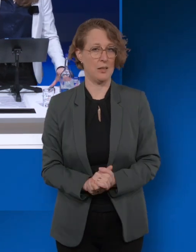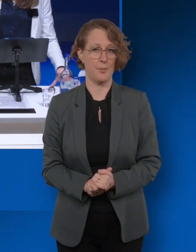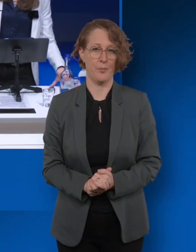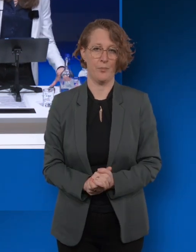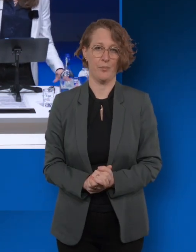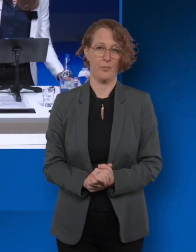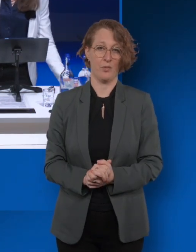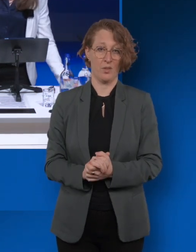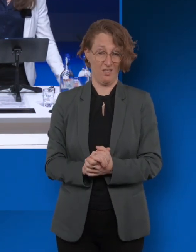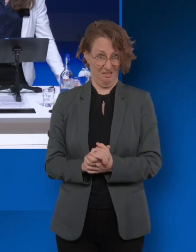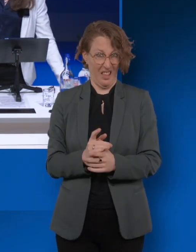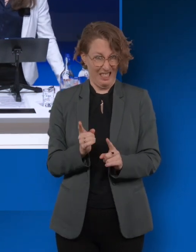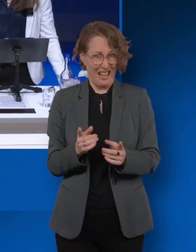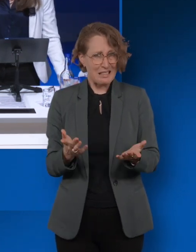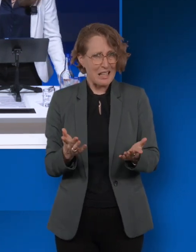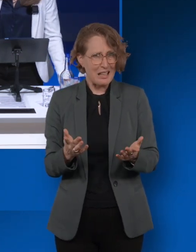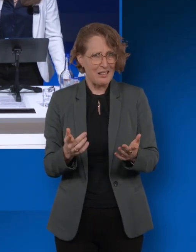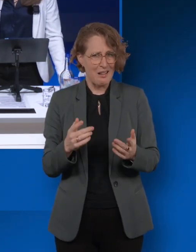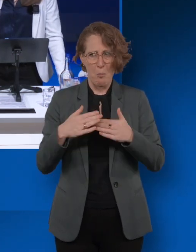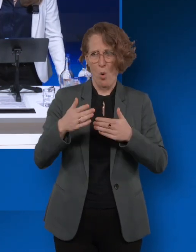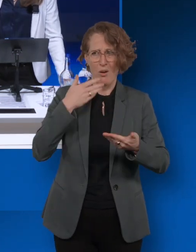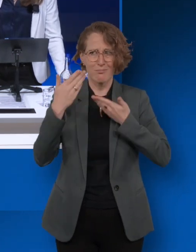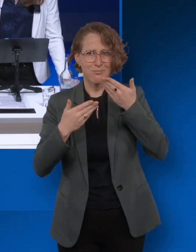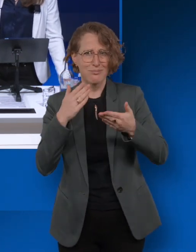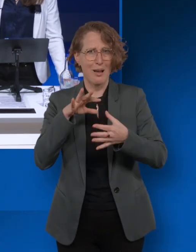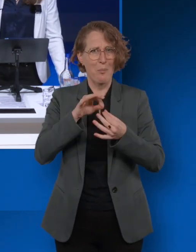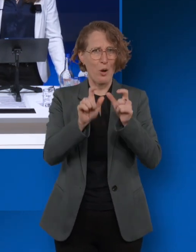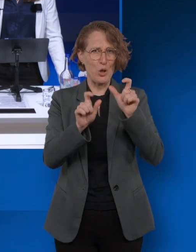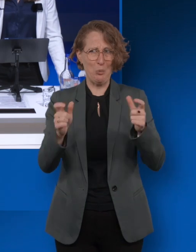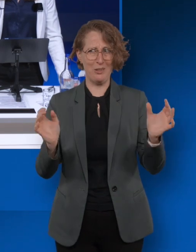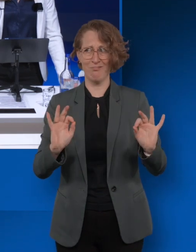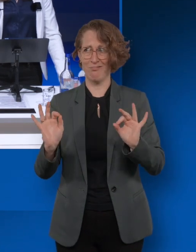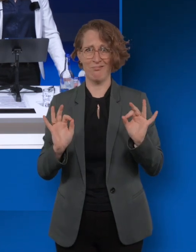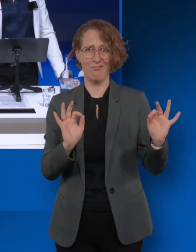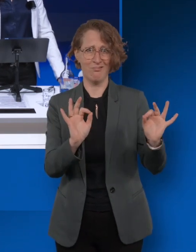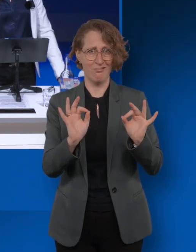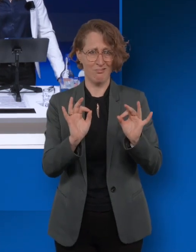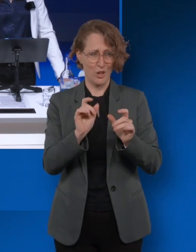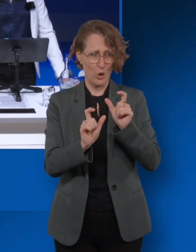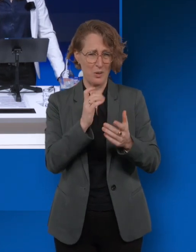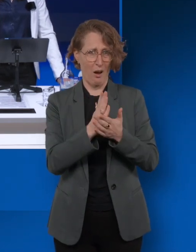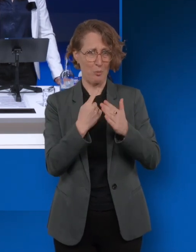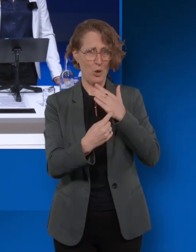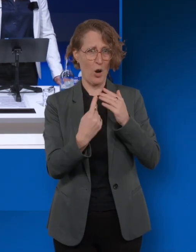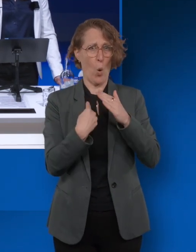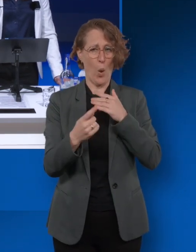Well, is this the best story that can be told about human uniqueness?